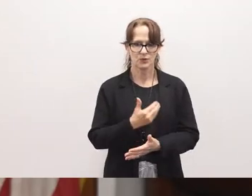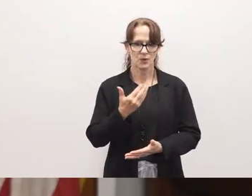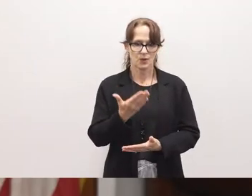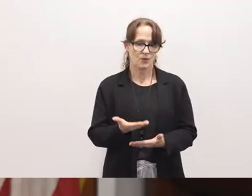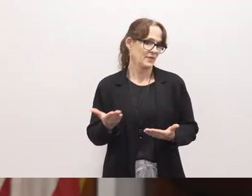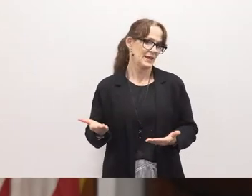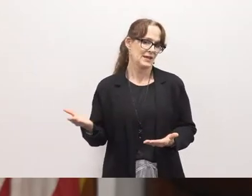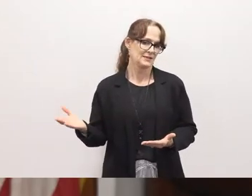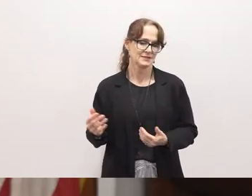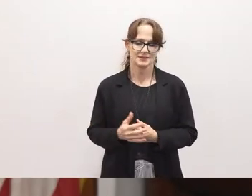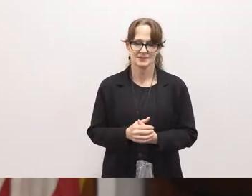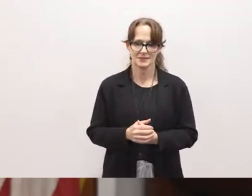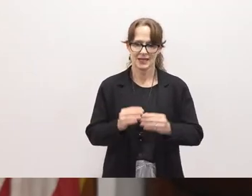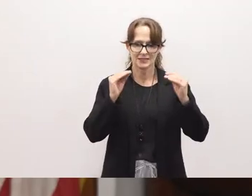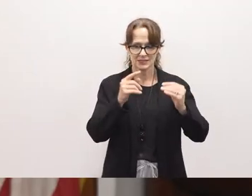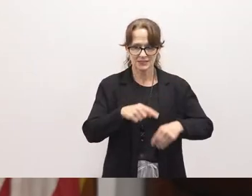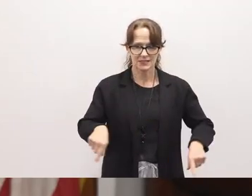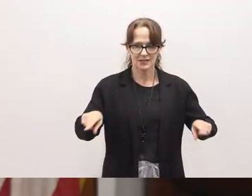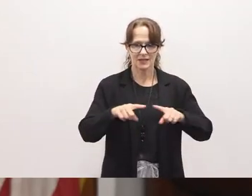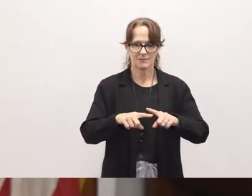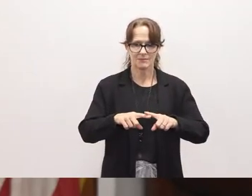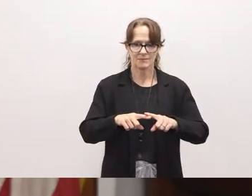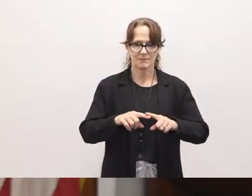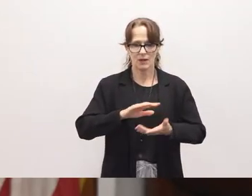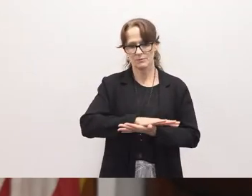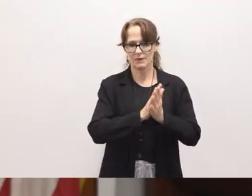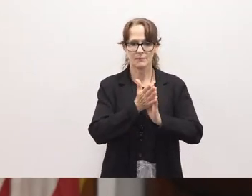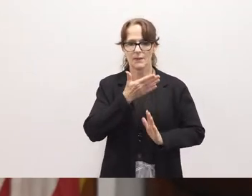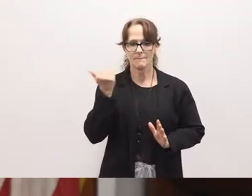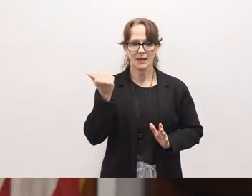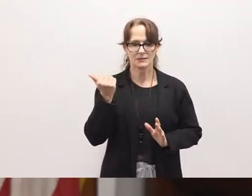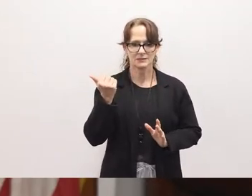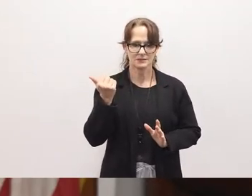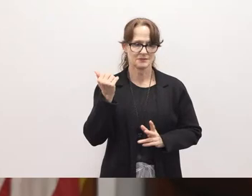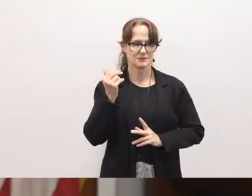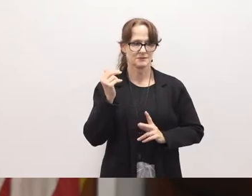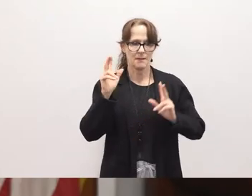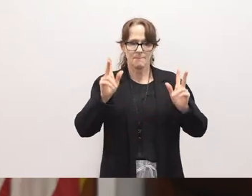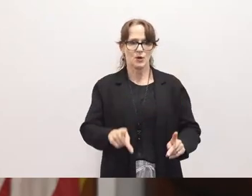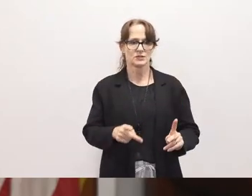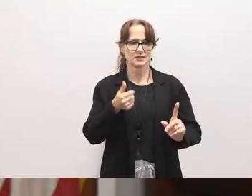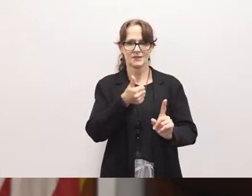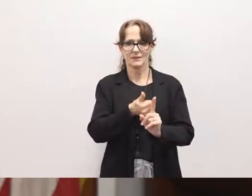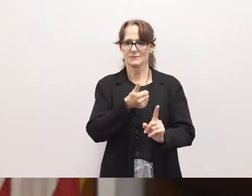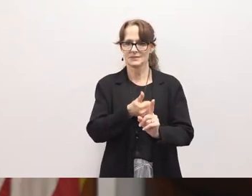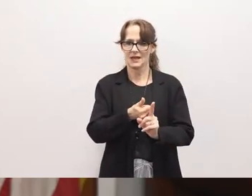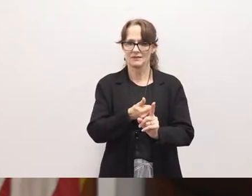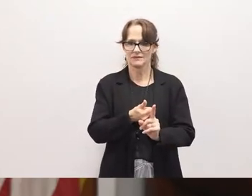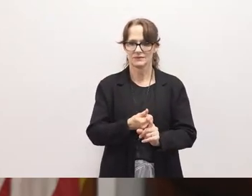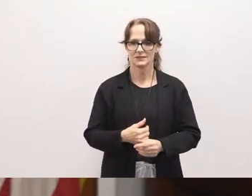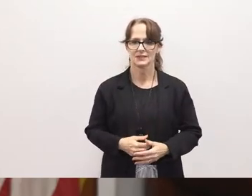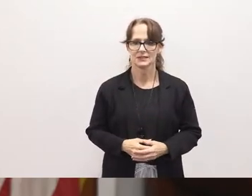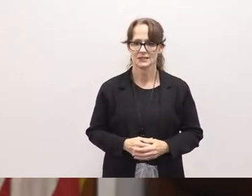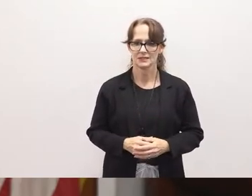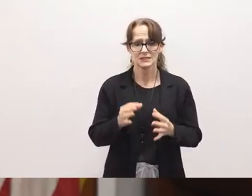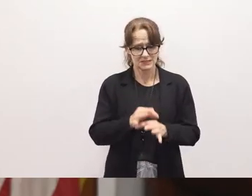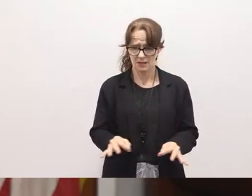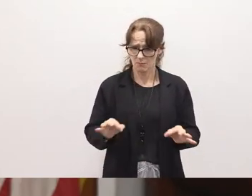things, and teaching them how to be the best version of themselves. That's real important for all of